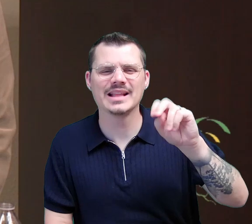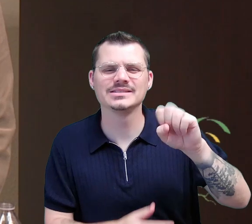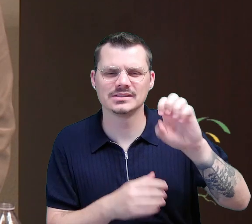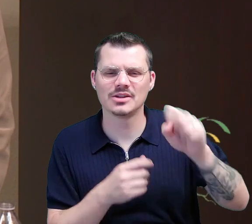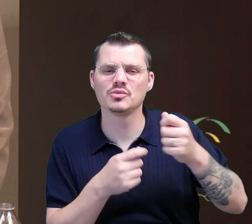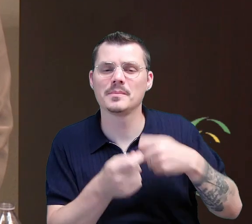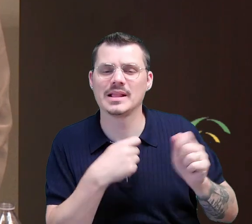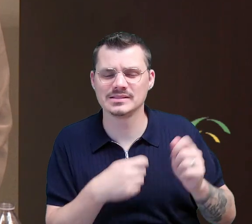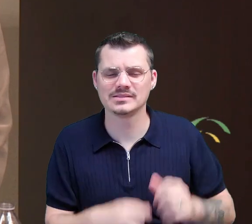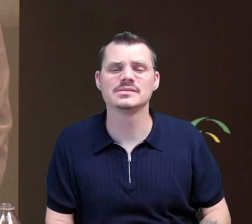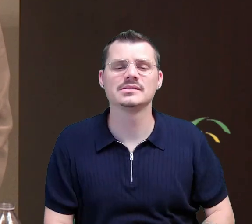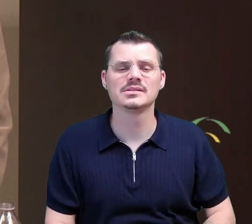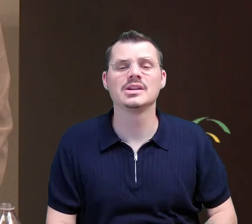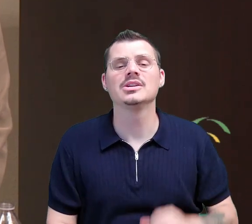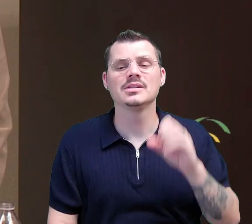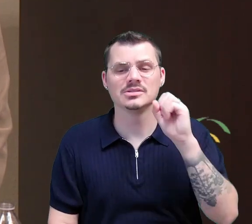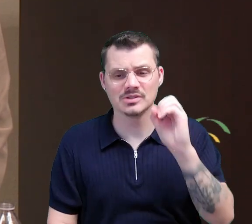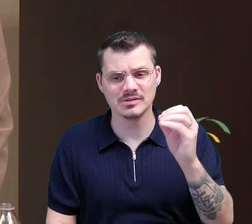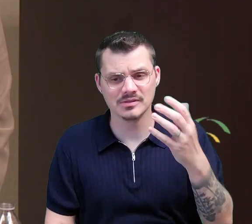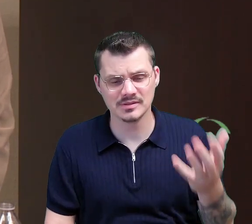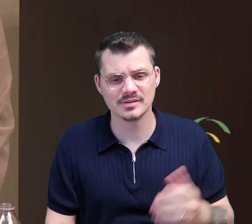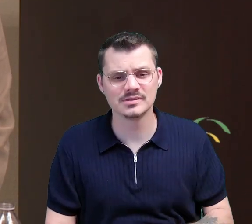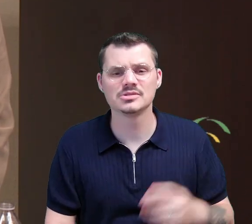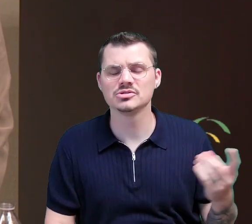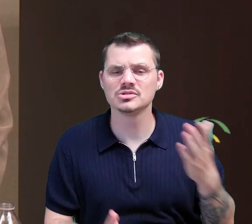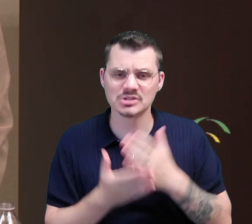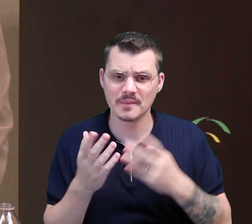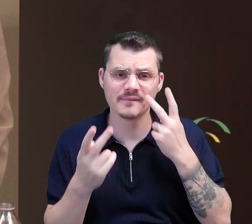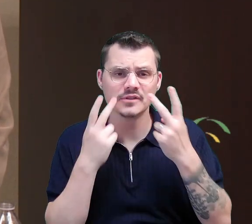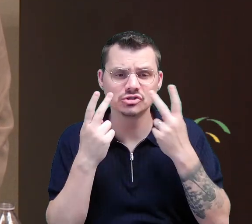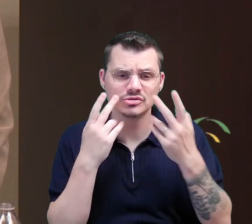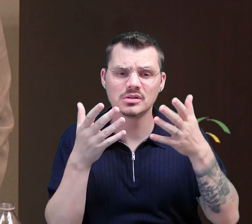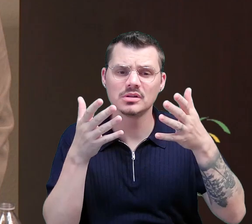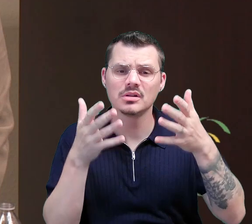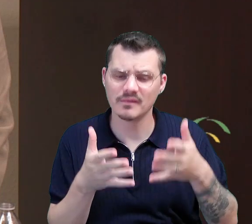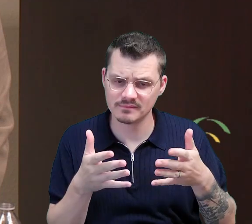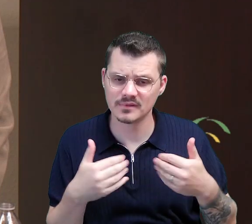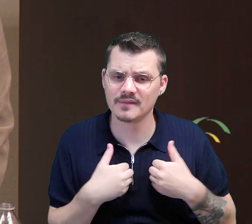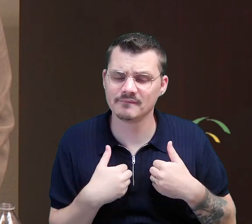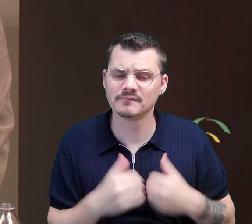replaced. So she had some vision left.